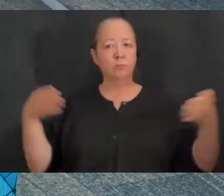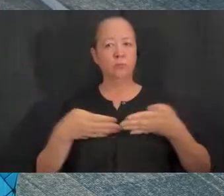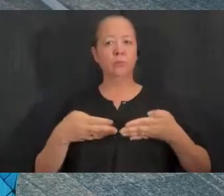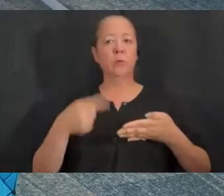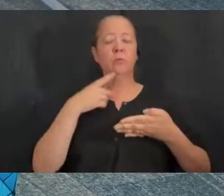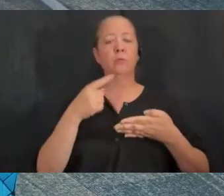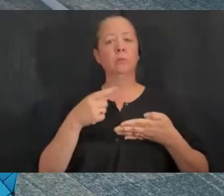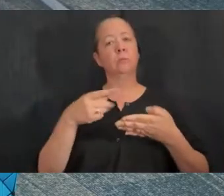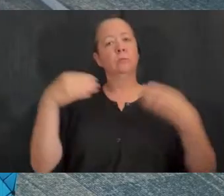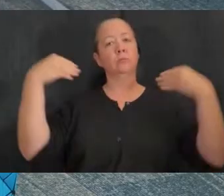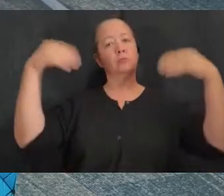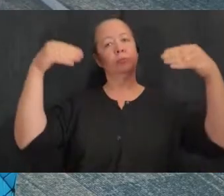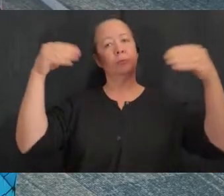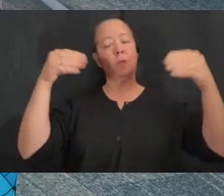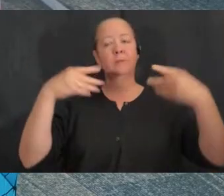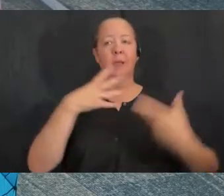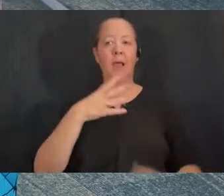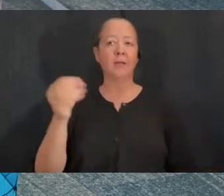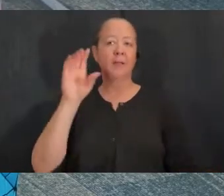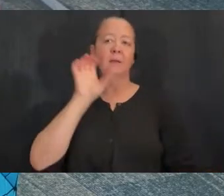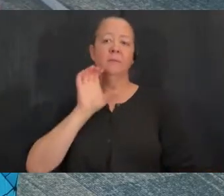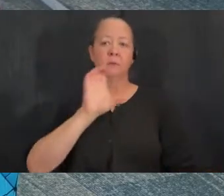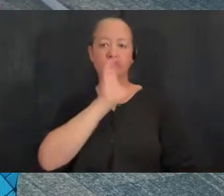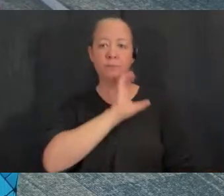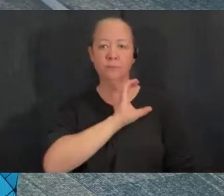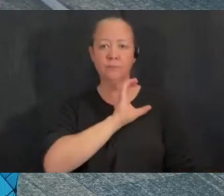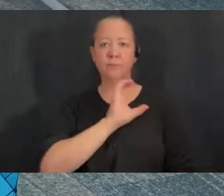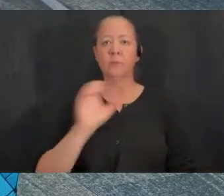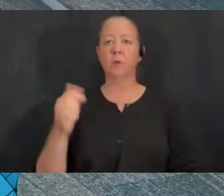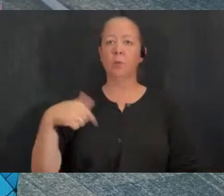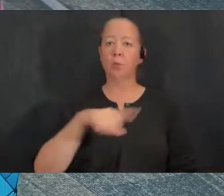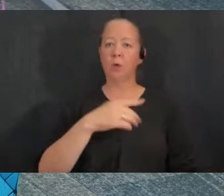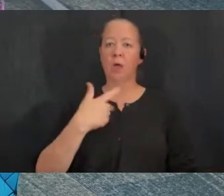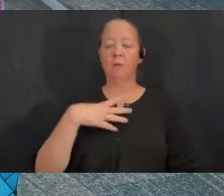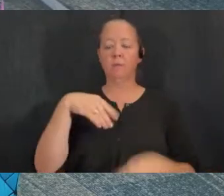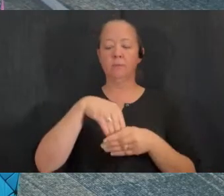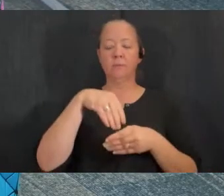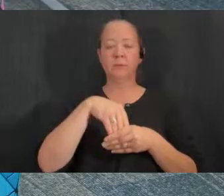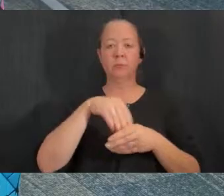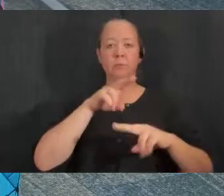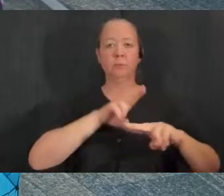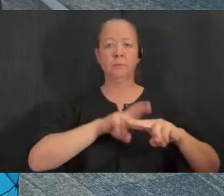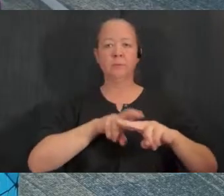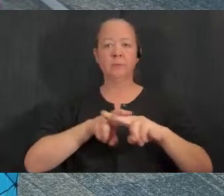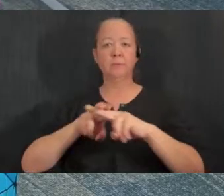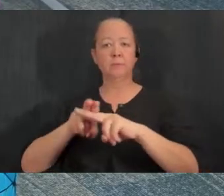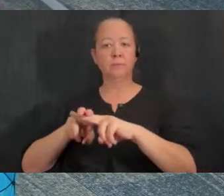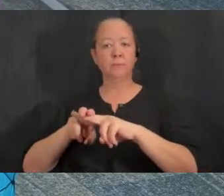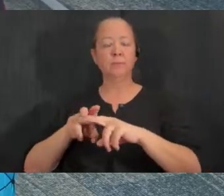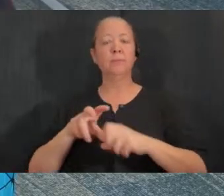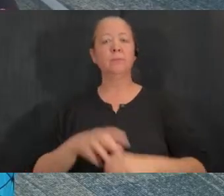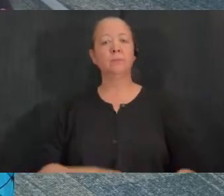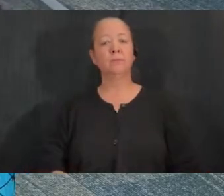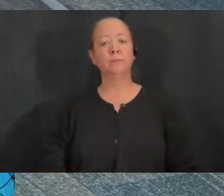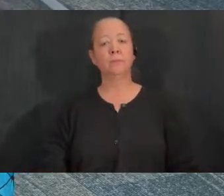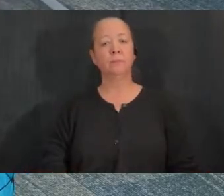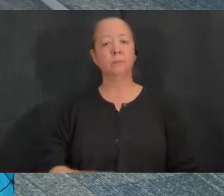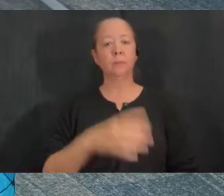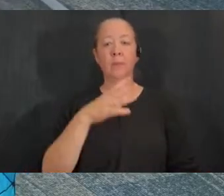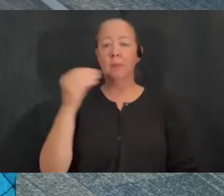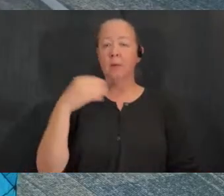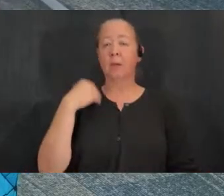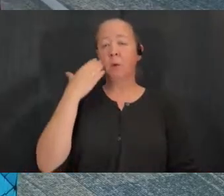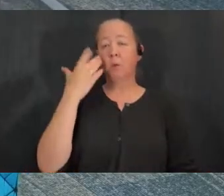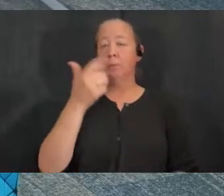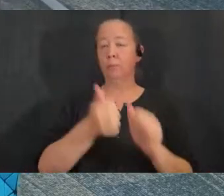retail space and cafe. We will have interior seating, and then I know most of you are probably